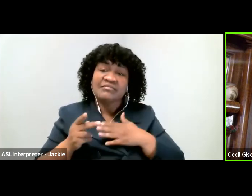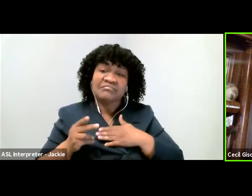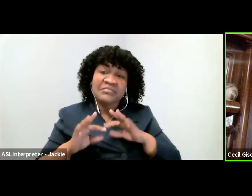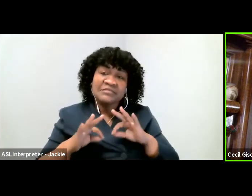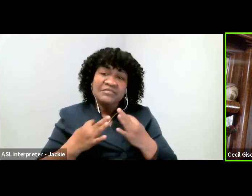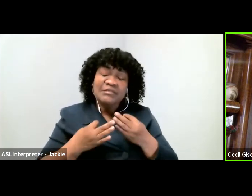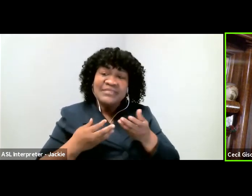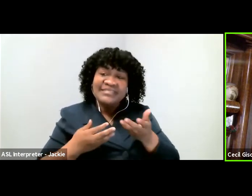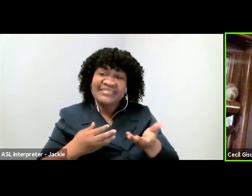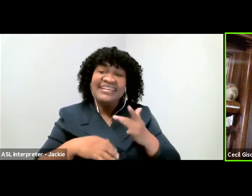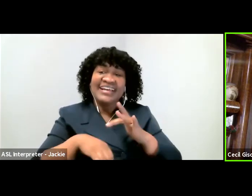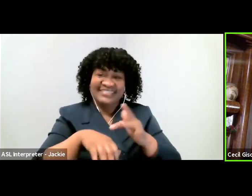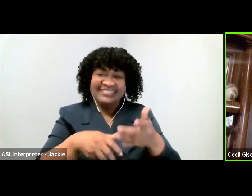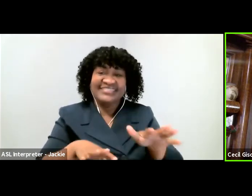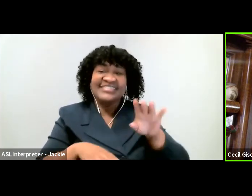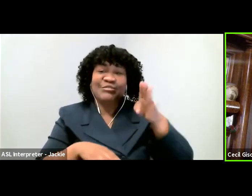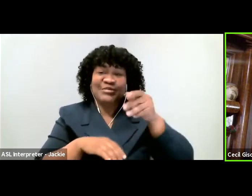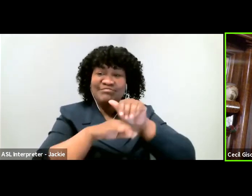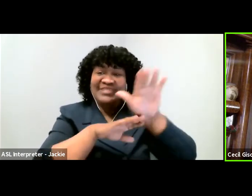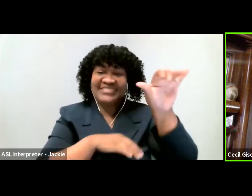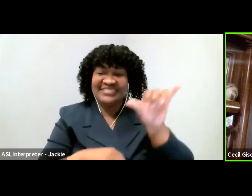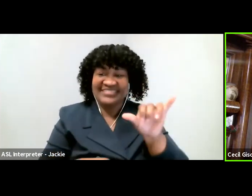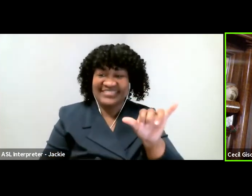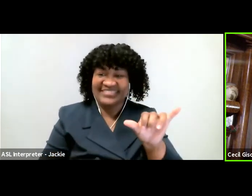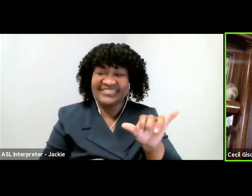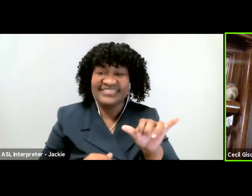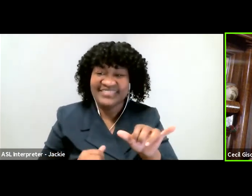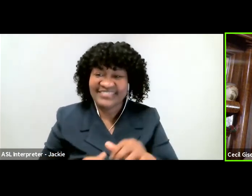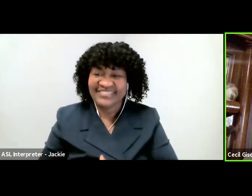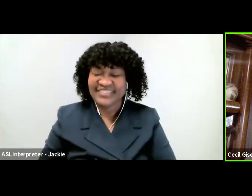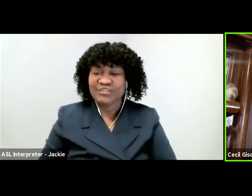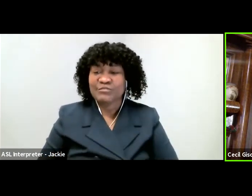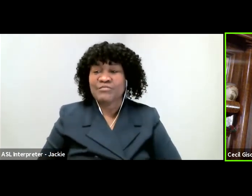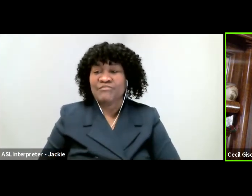and I've been to the Blue Mountains. The Blue Mountains.